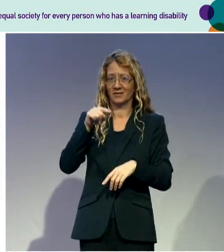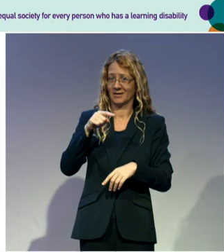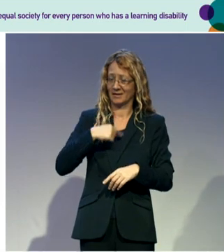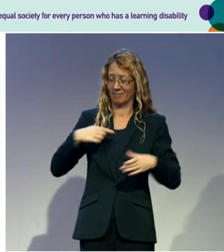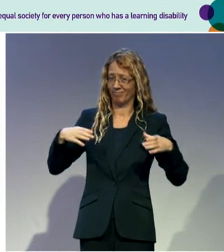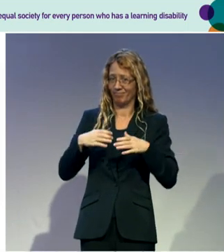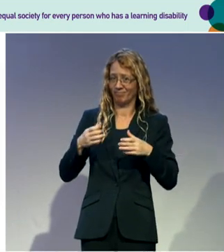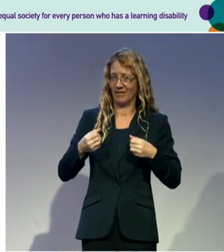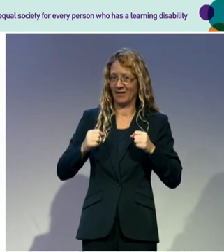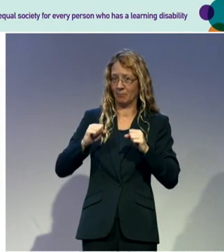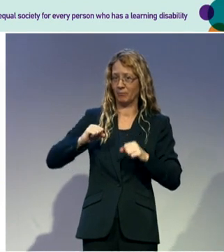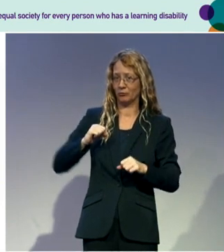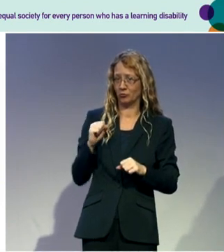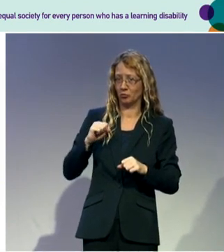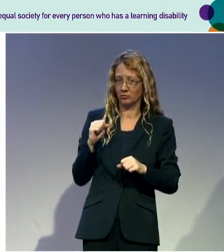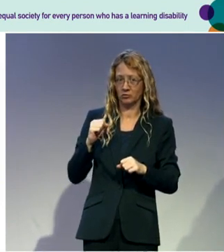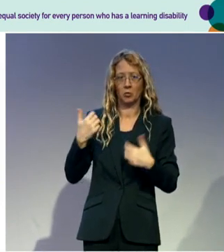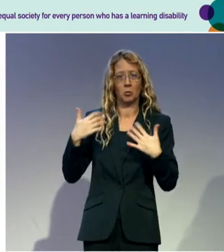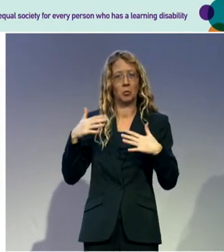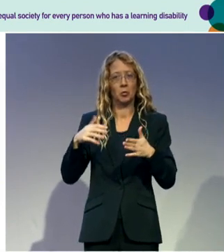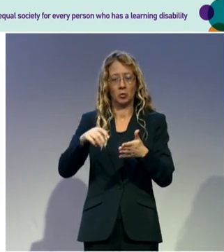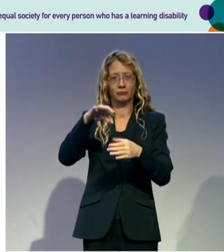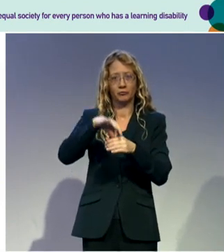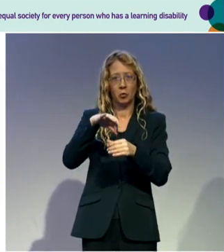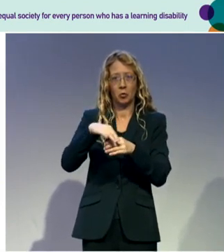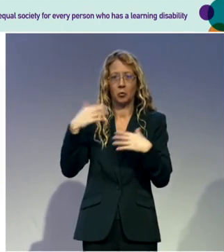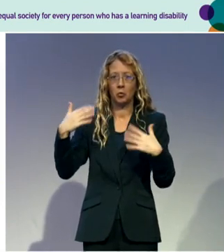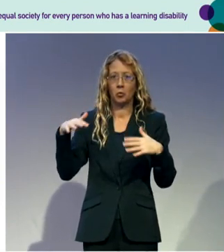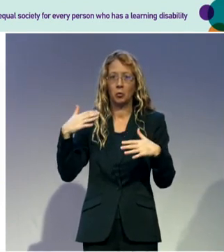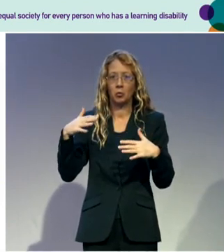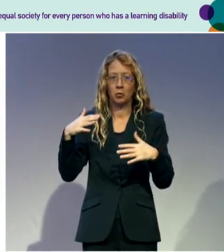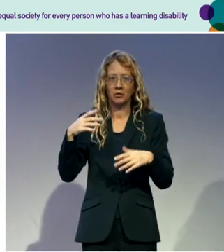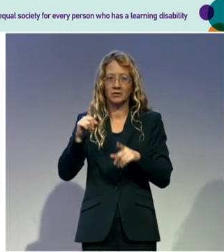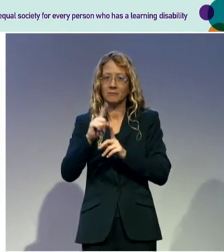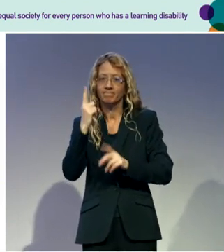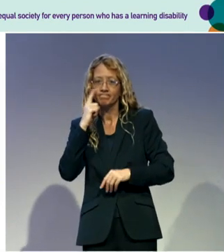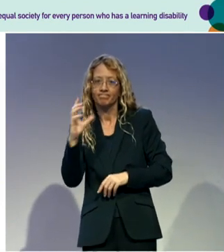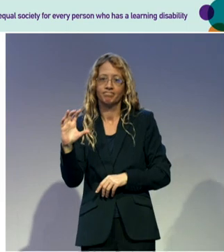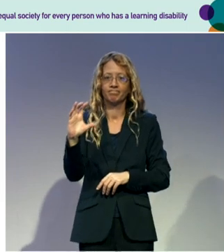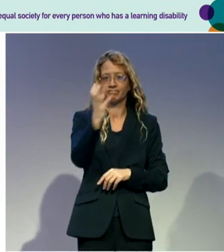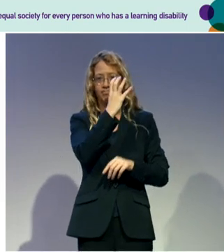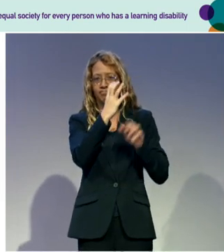work legitimacy, and our partnership helped them reach a whole new audience of voters.